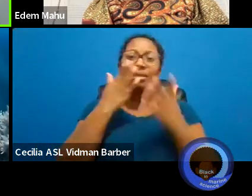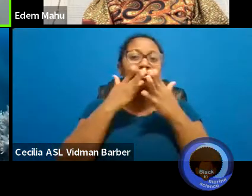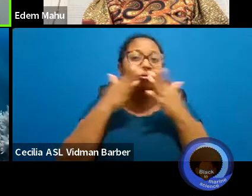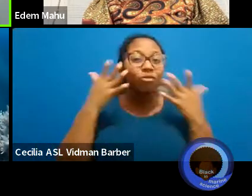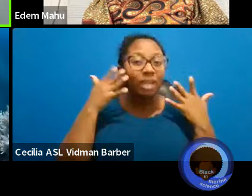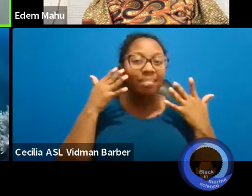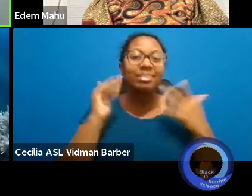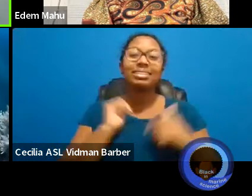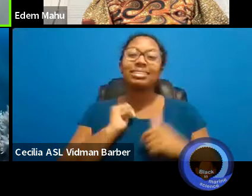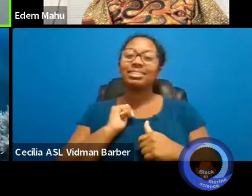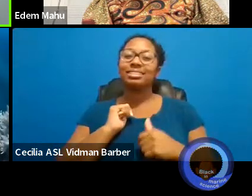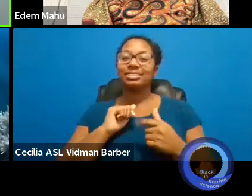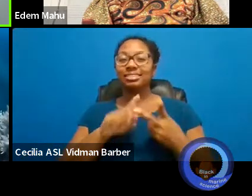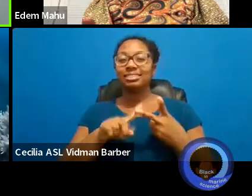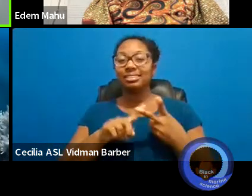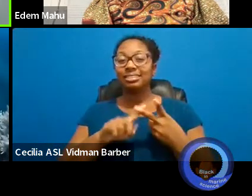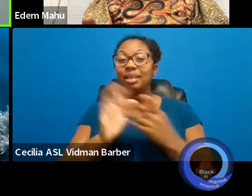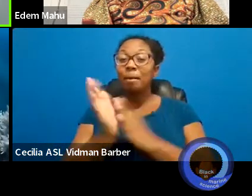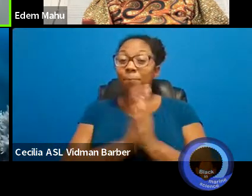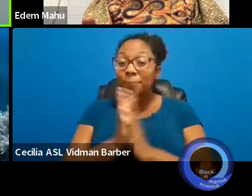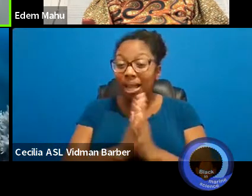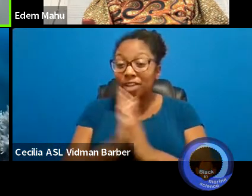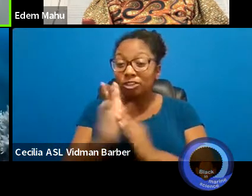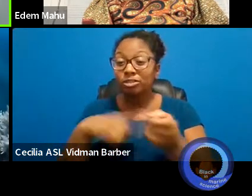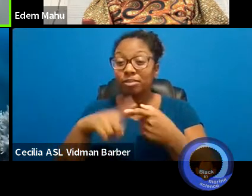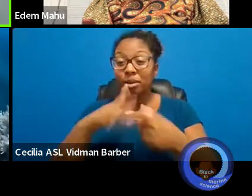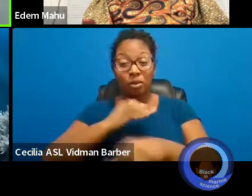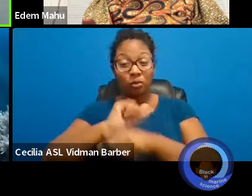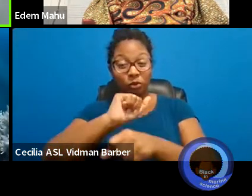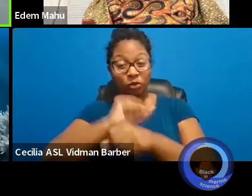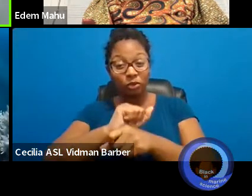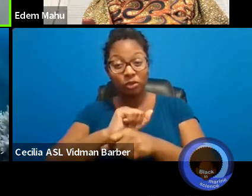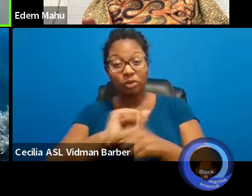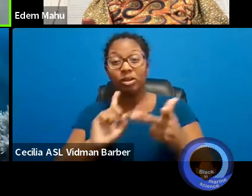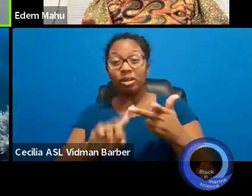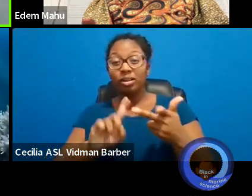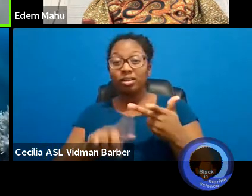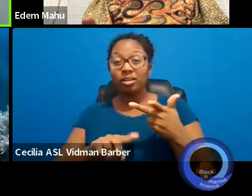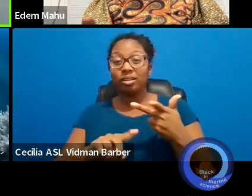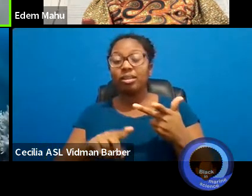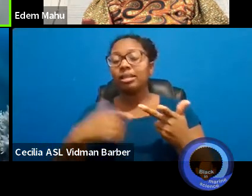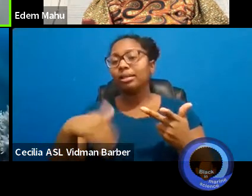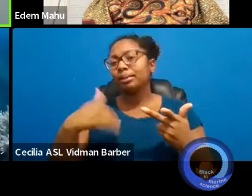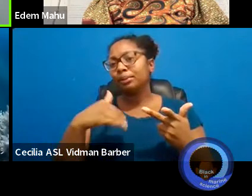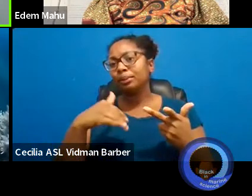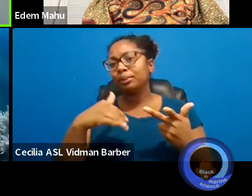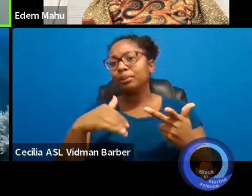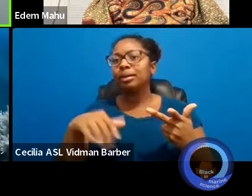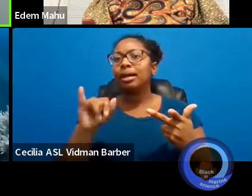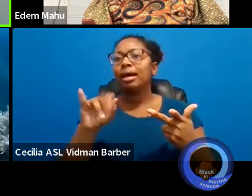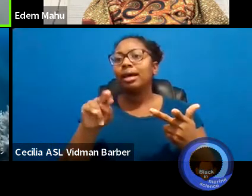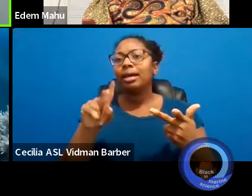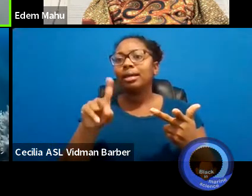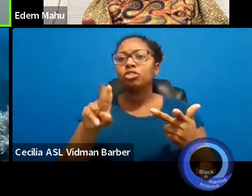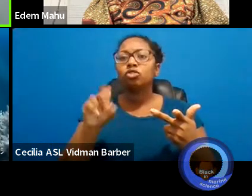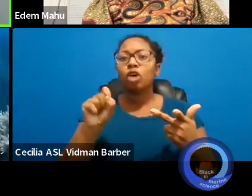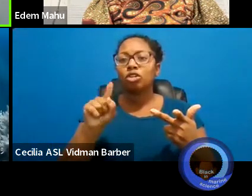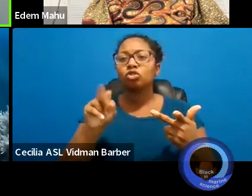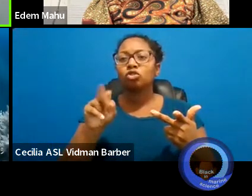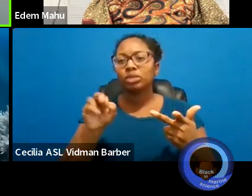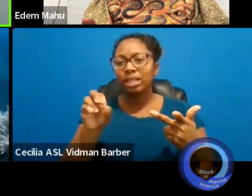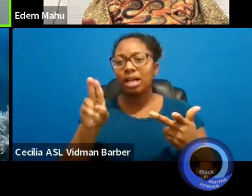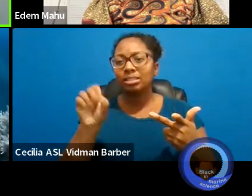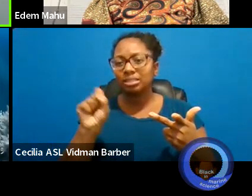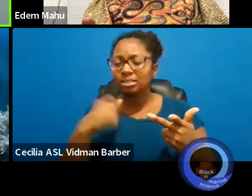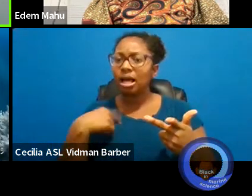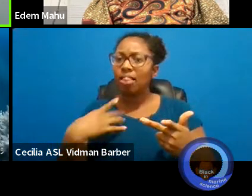foremost, and I'm passionate about what I do. And also I'm industrious. I like to work very hard in what I'm doing, everything that I